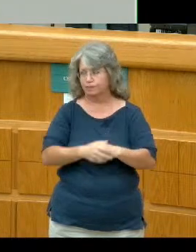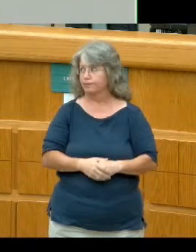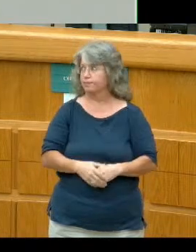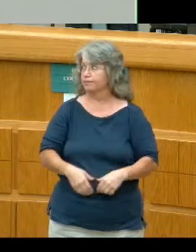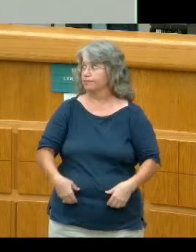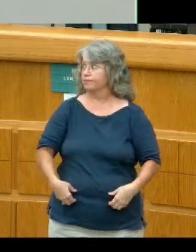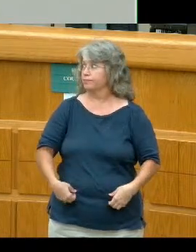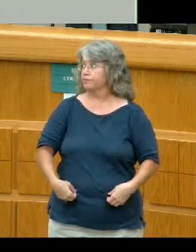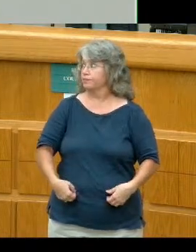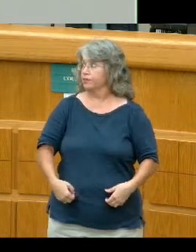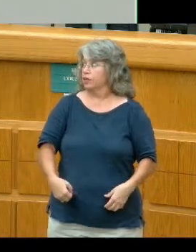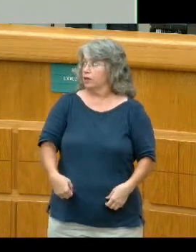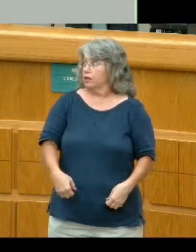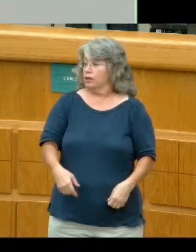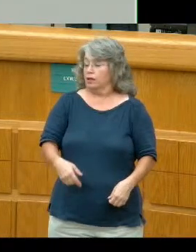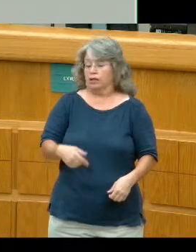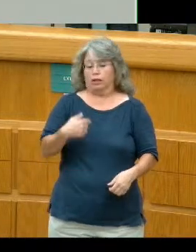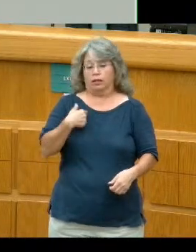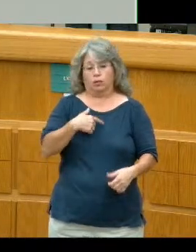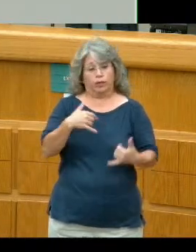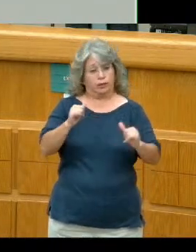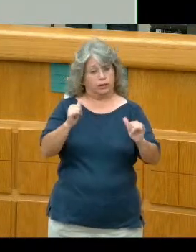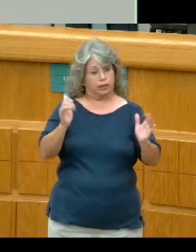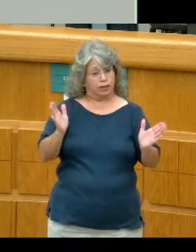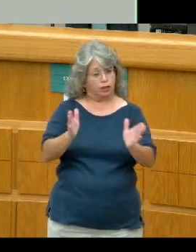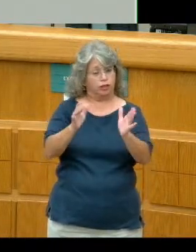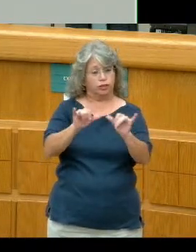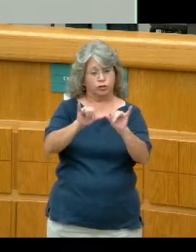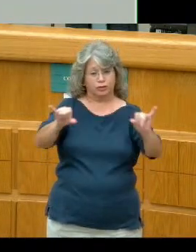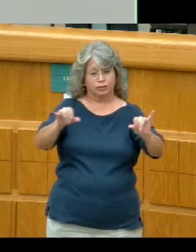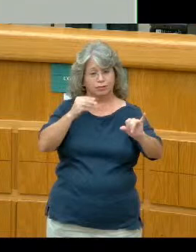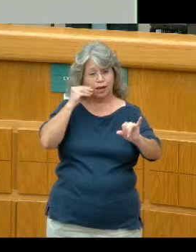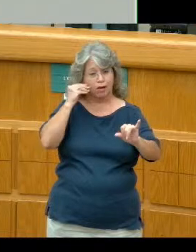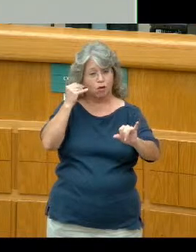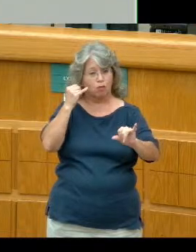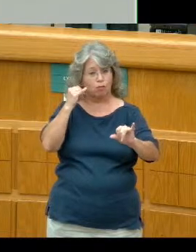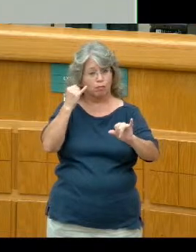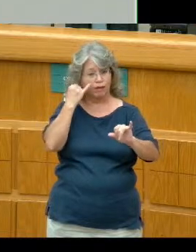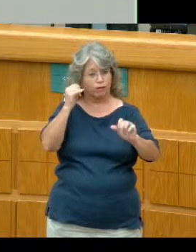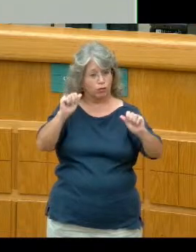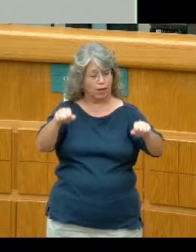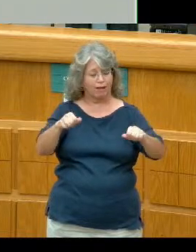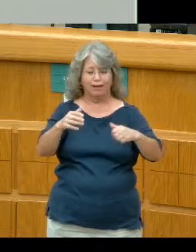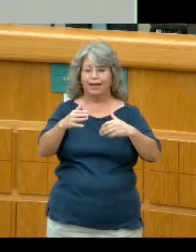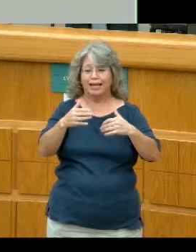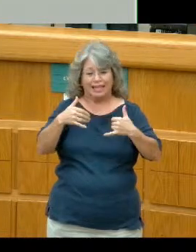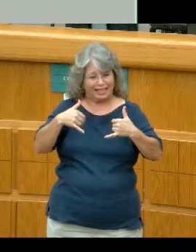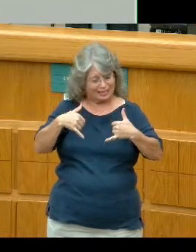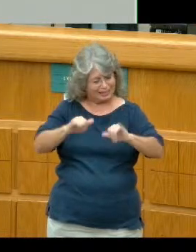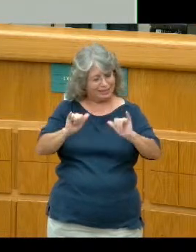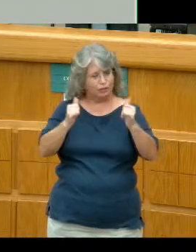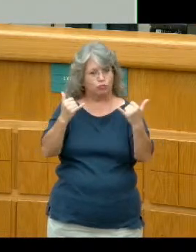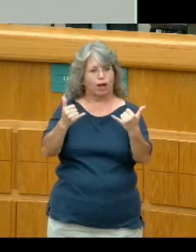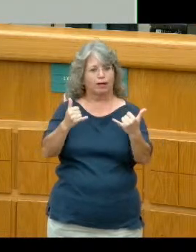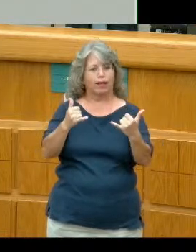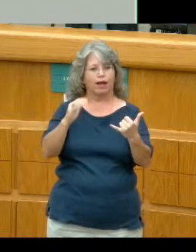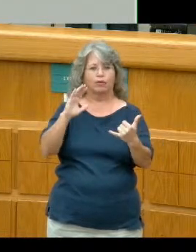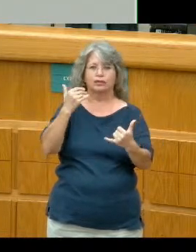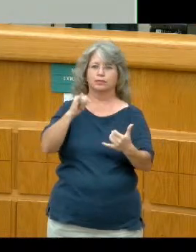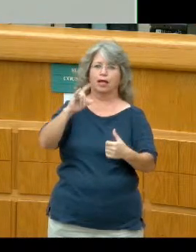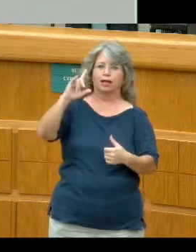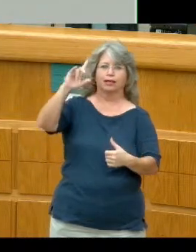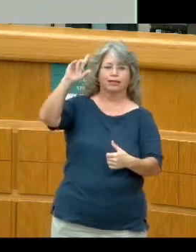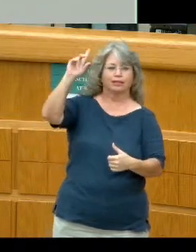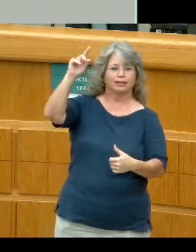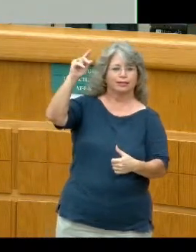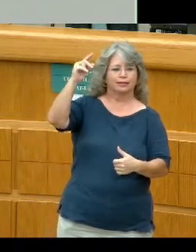future. So you're encouraged to stay at home if you can, even right now where it seems like the sun's a